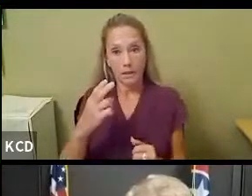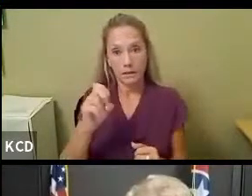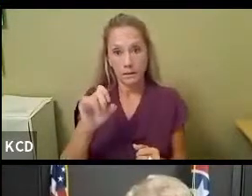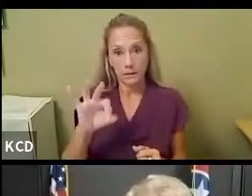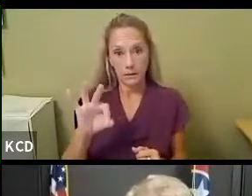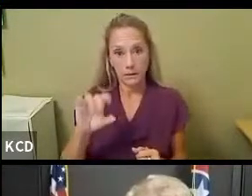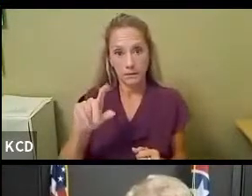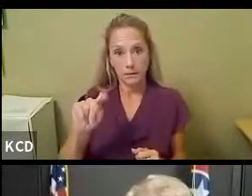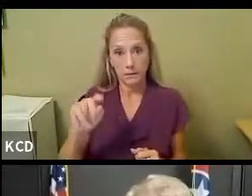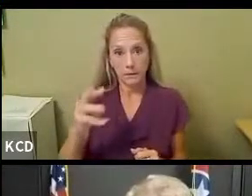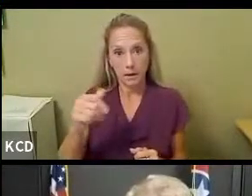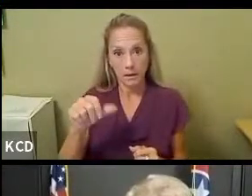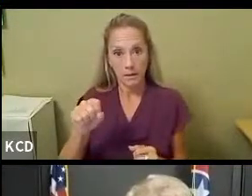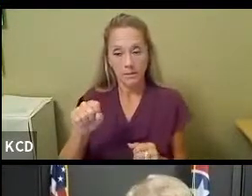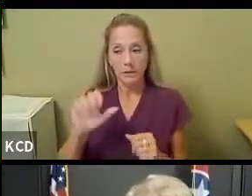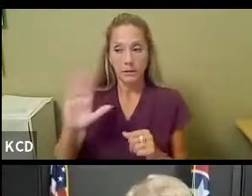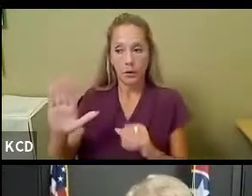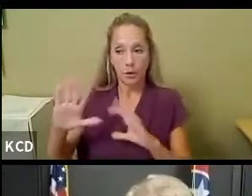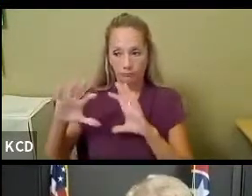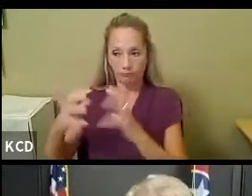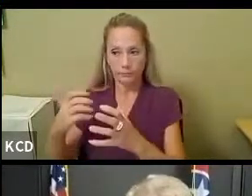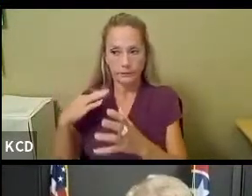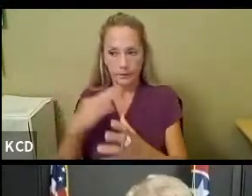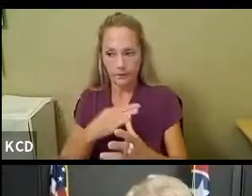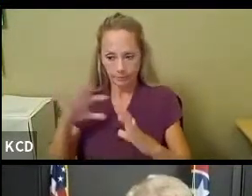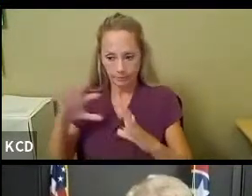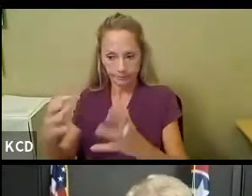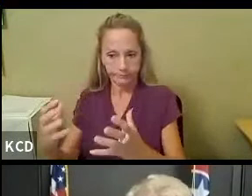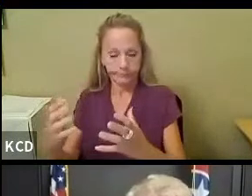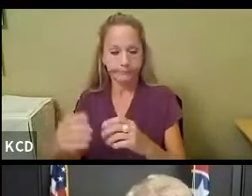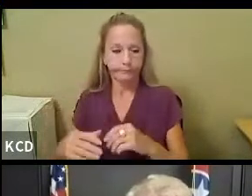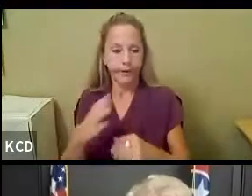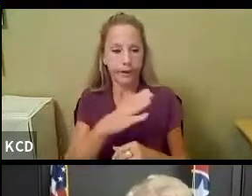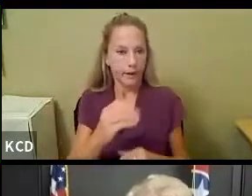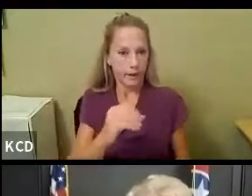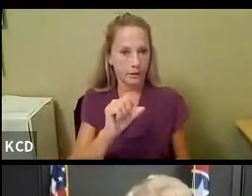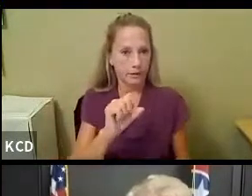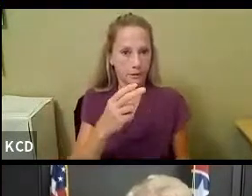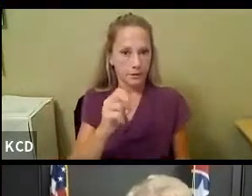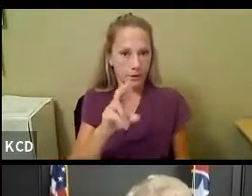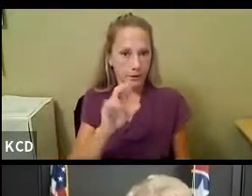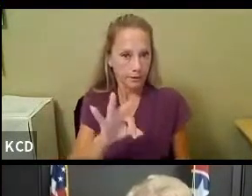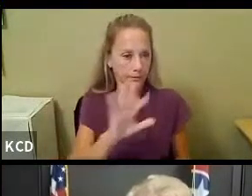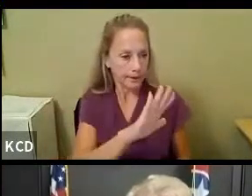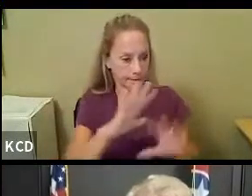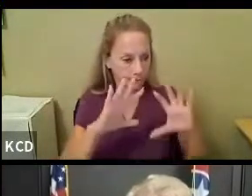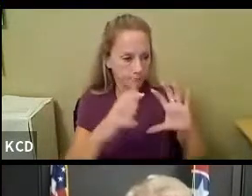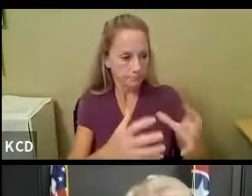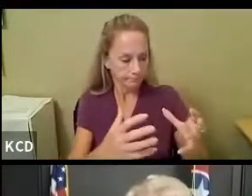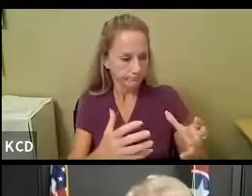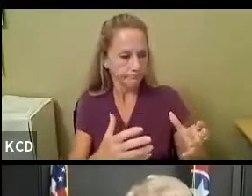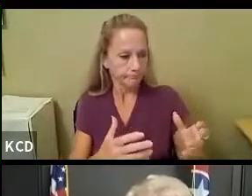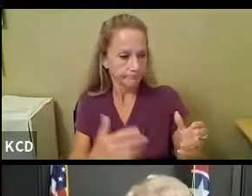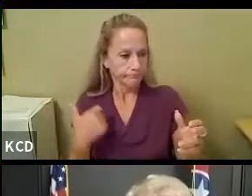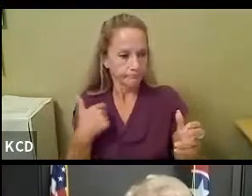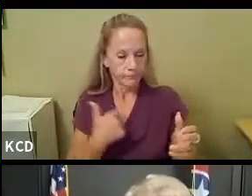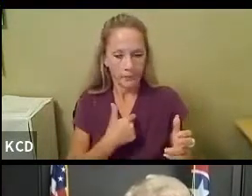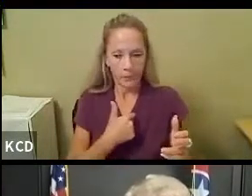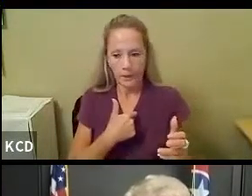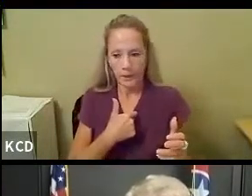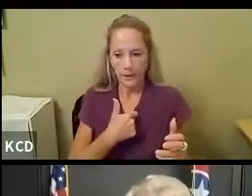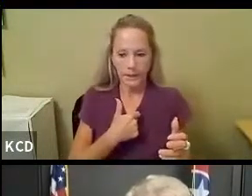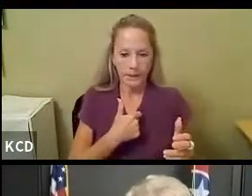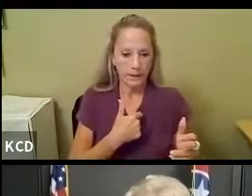staff on a regular basis on lots of different things, and with the sheriff as well and his staff. And we pick and choose when